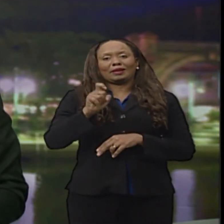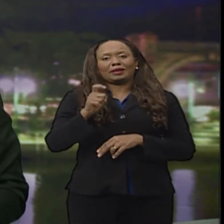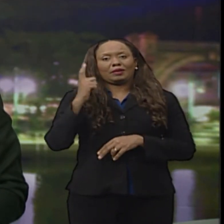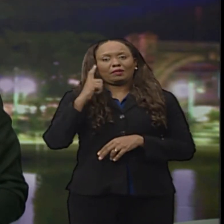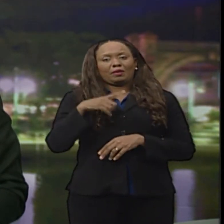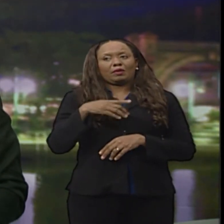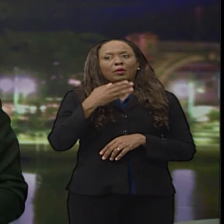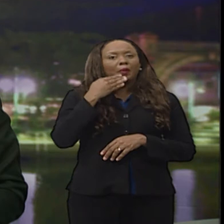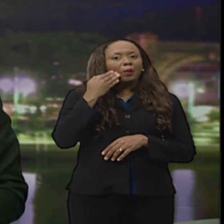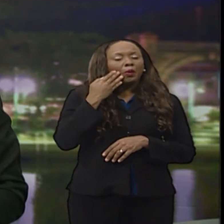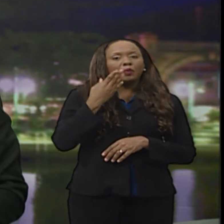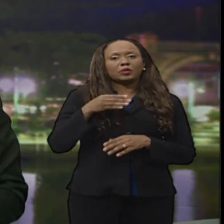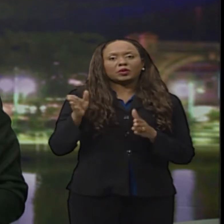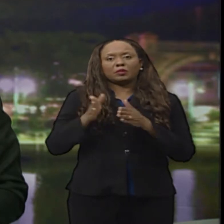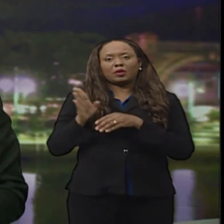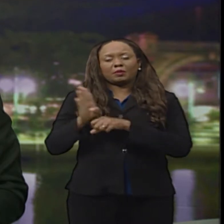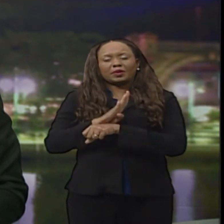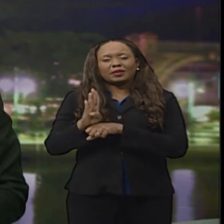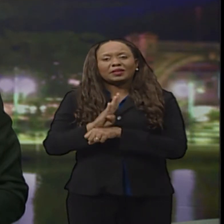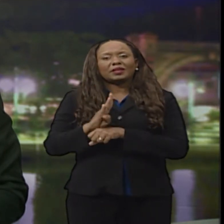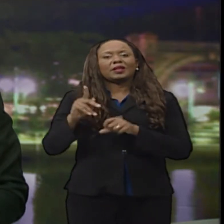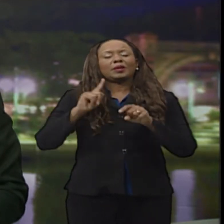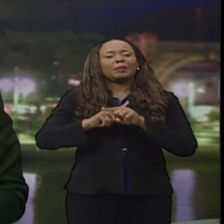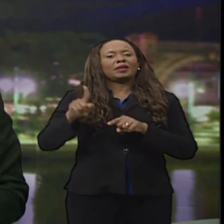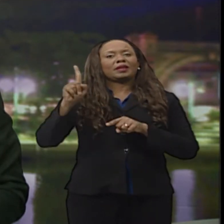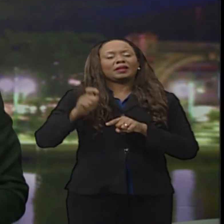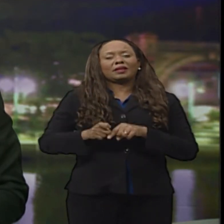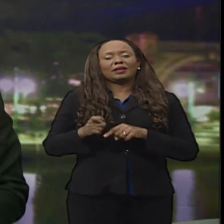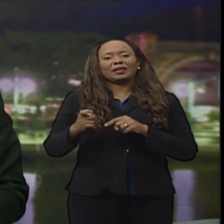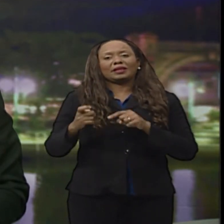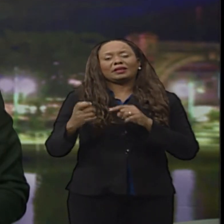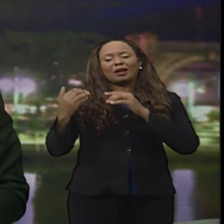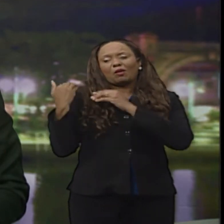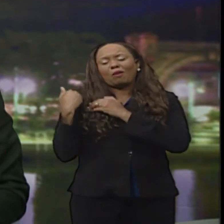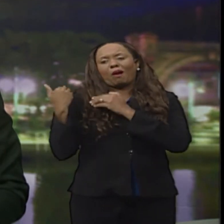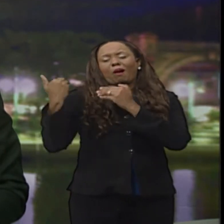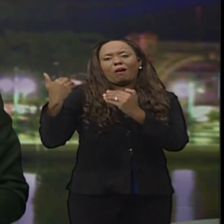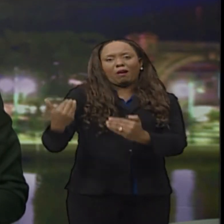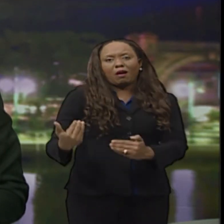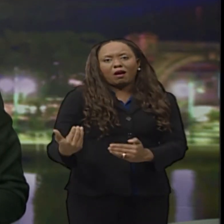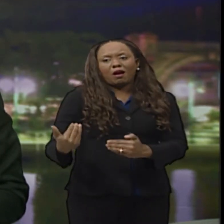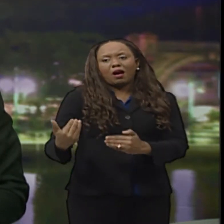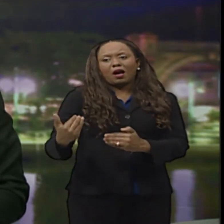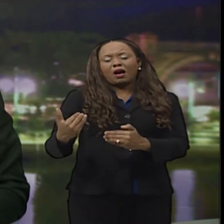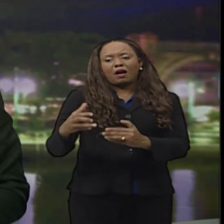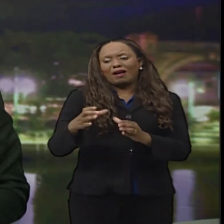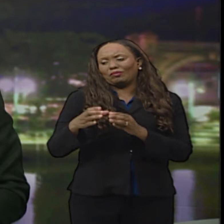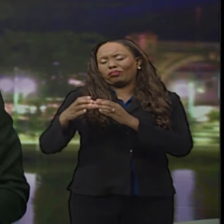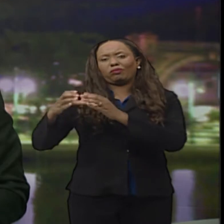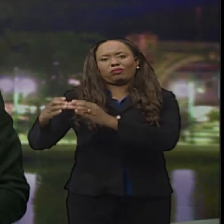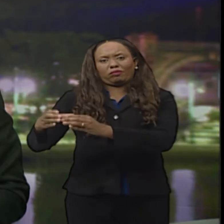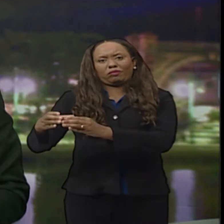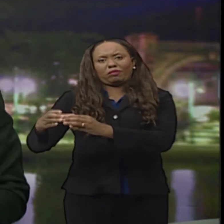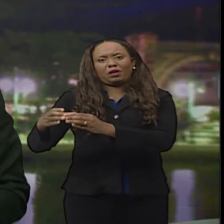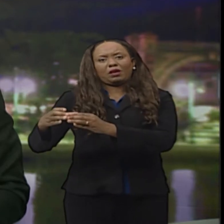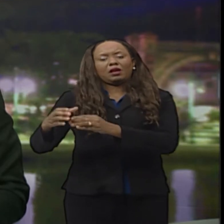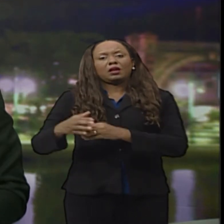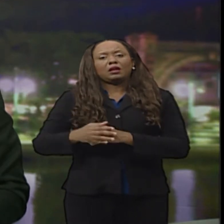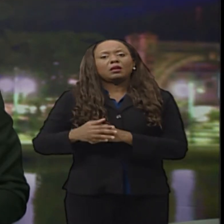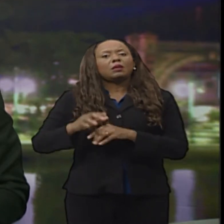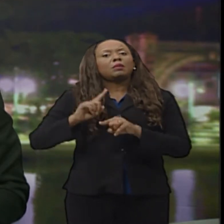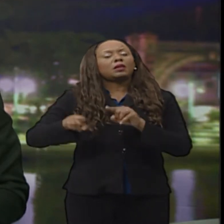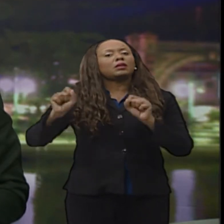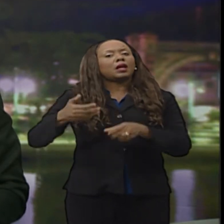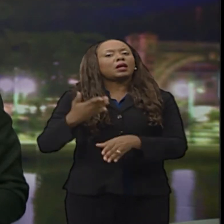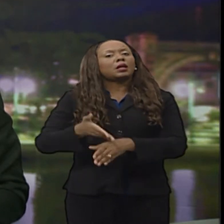businesses relative to keeping the burden on productive sectors. However, IMF officials did acknowledge that there is scope to improve